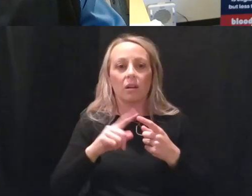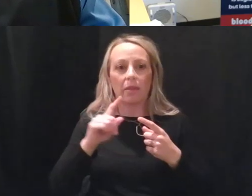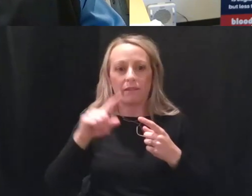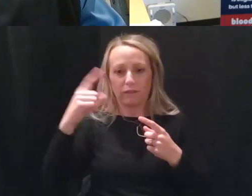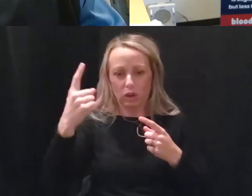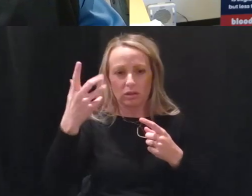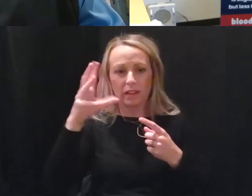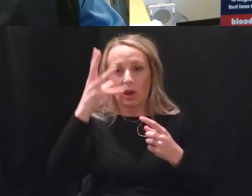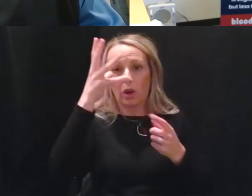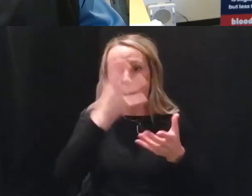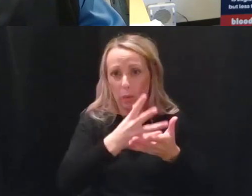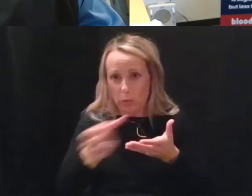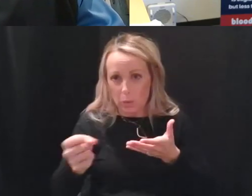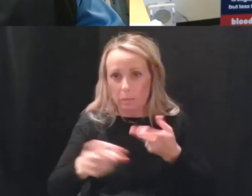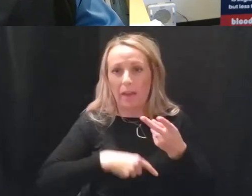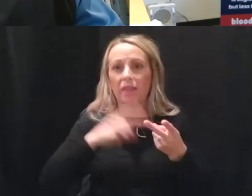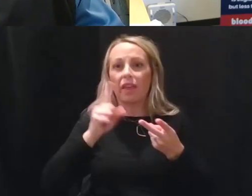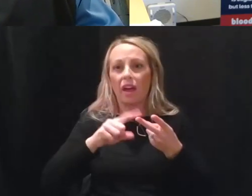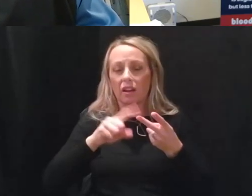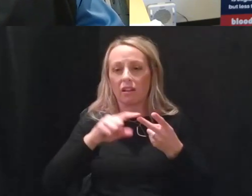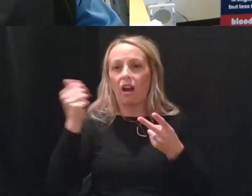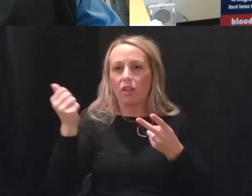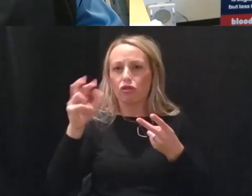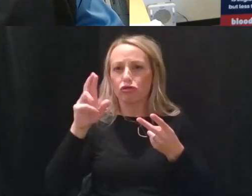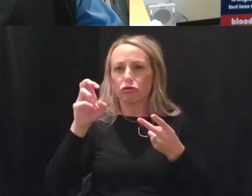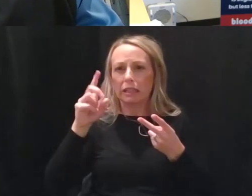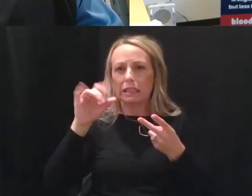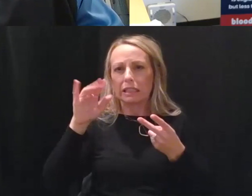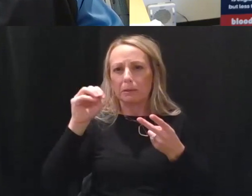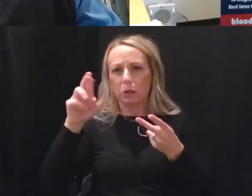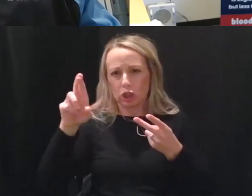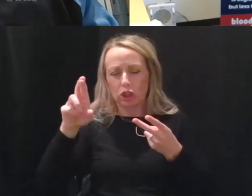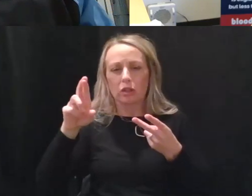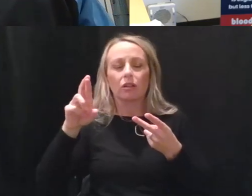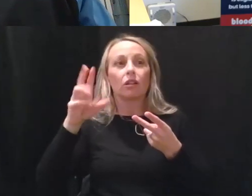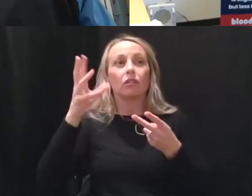with a half hour of saline, because they want you to wash the lines out to make sure there's nothing left.